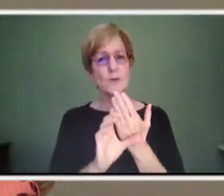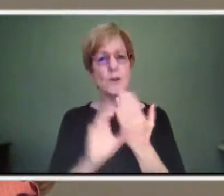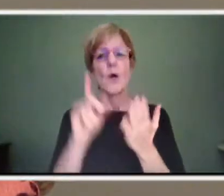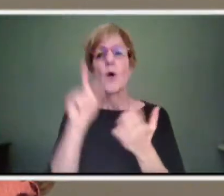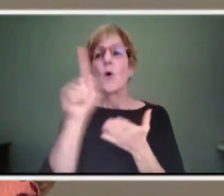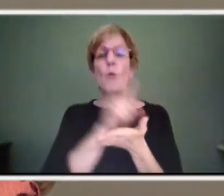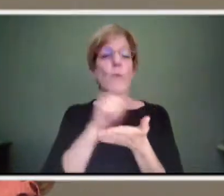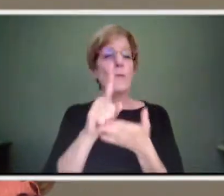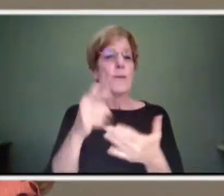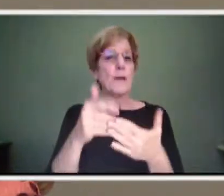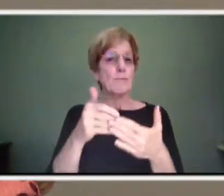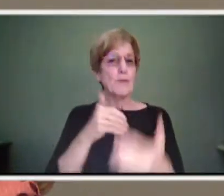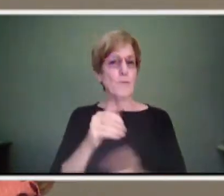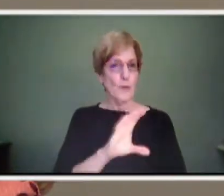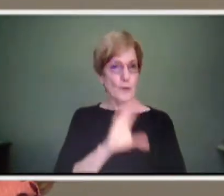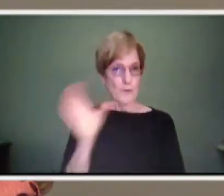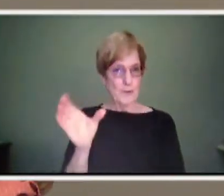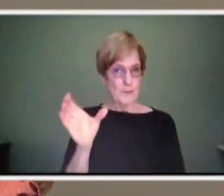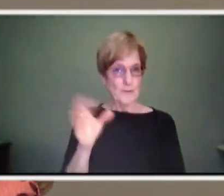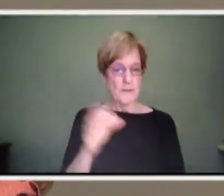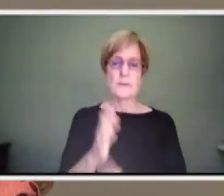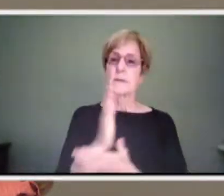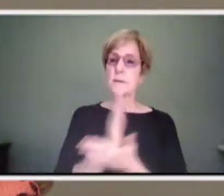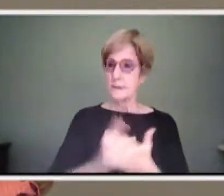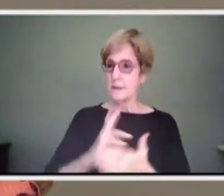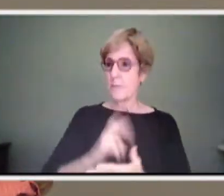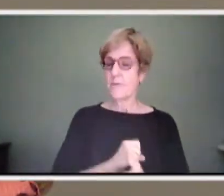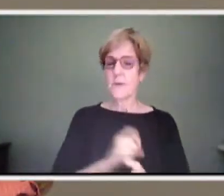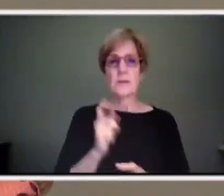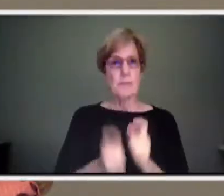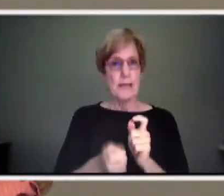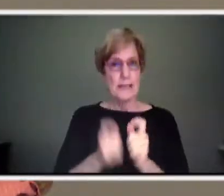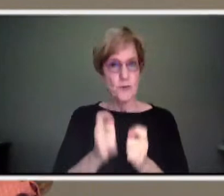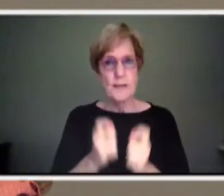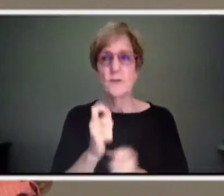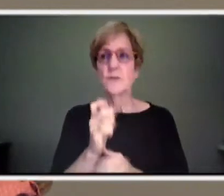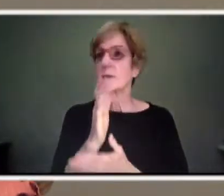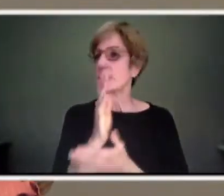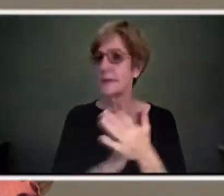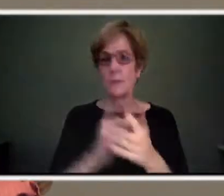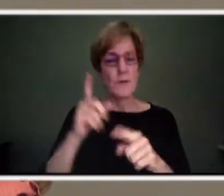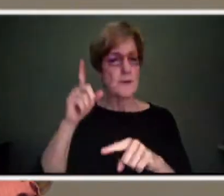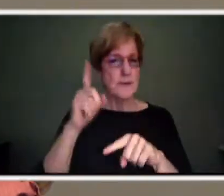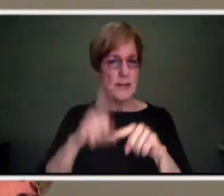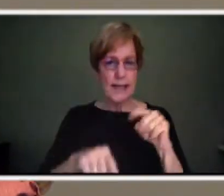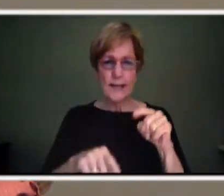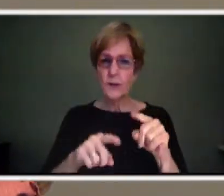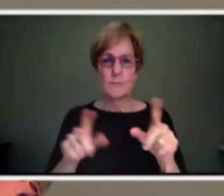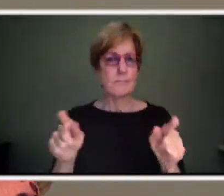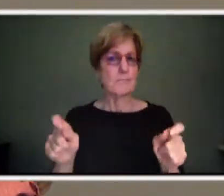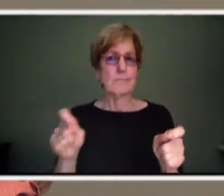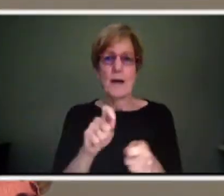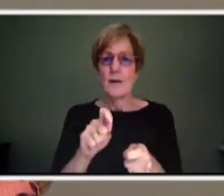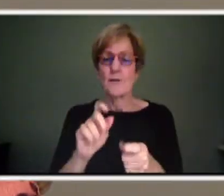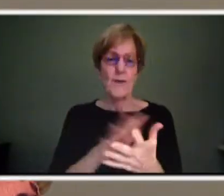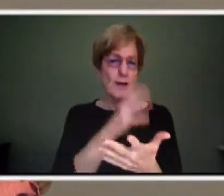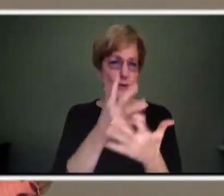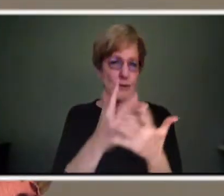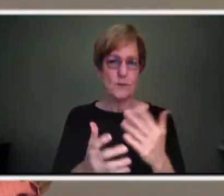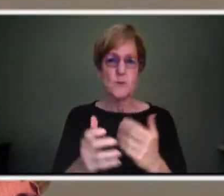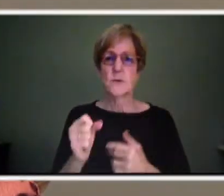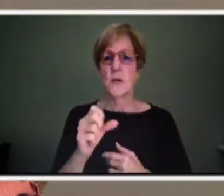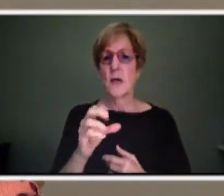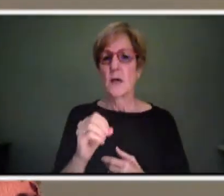Christmas, and some of us made changes and some of us could not make those modifications. So I certainly do not want